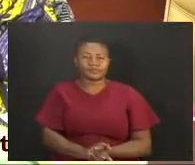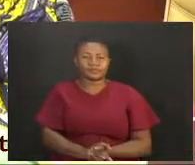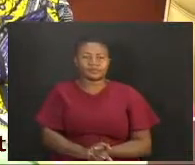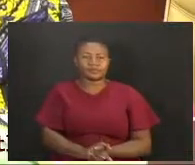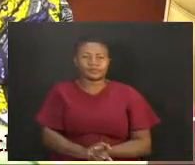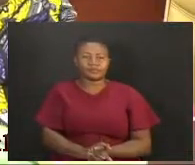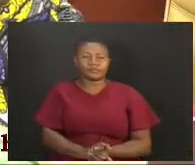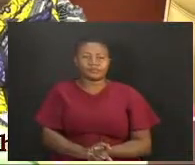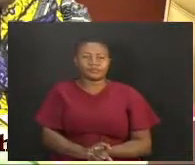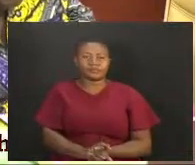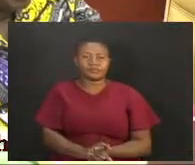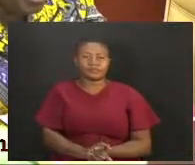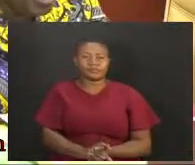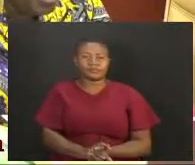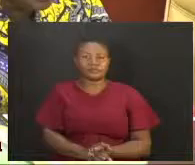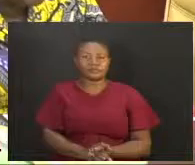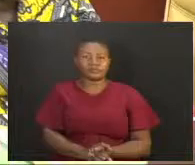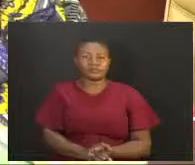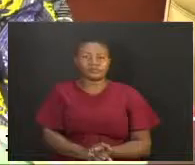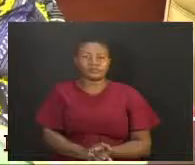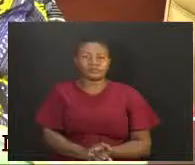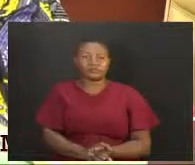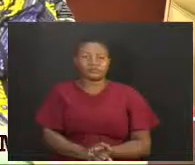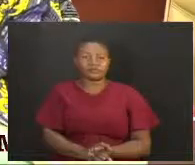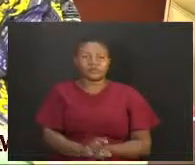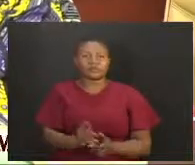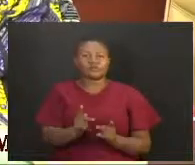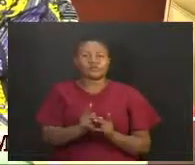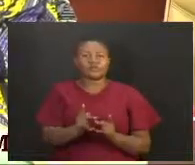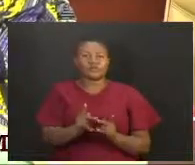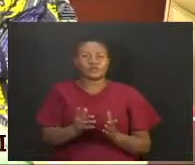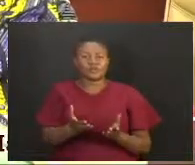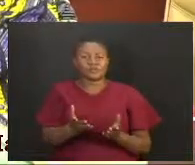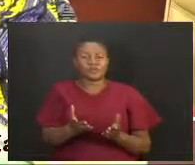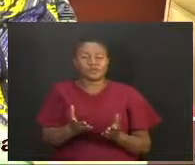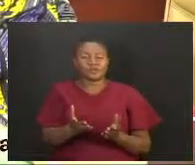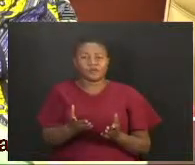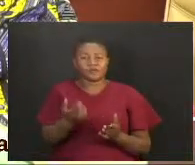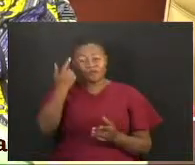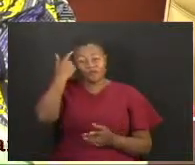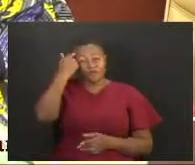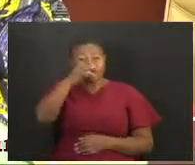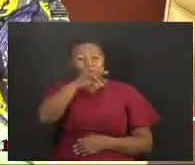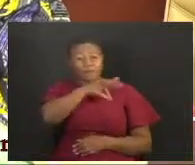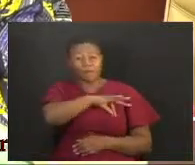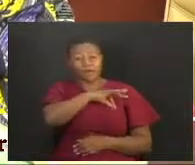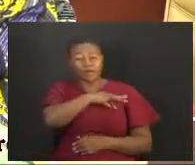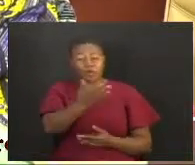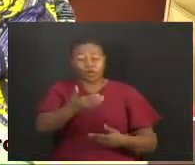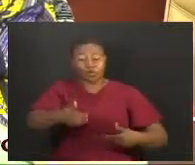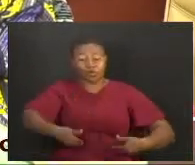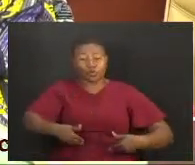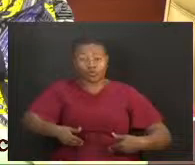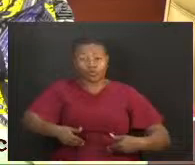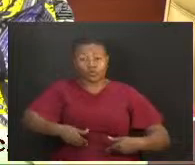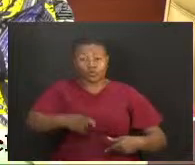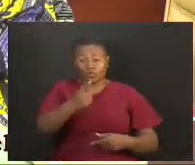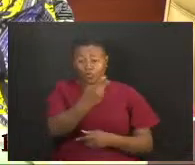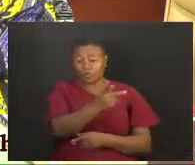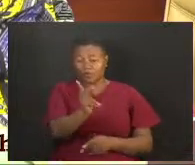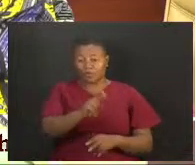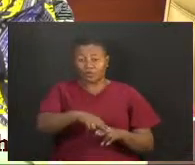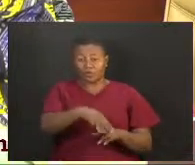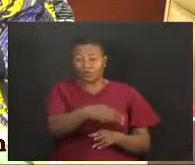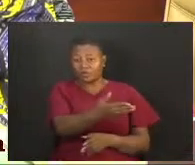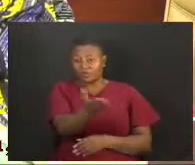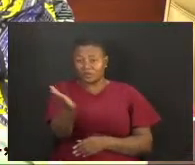So, Mr. Speaker, what is the reverse logic? Please, for the benefit of our young ones, for the benefits